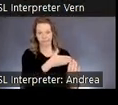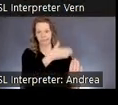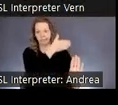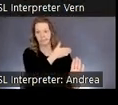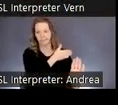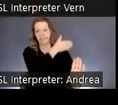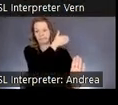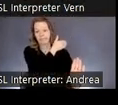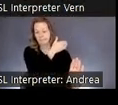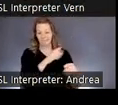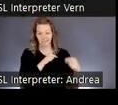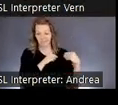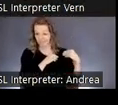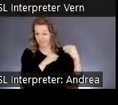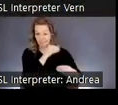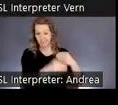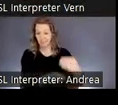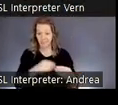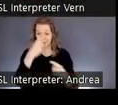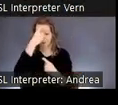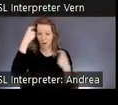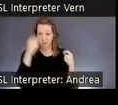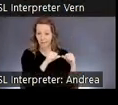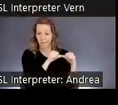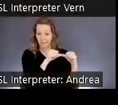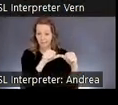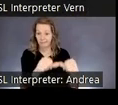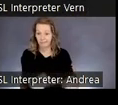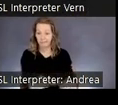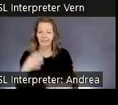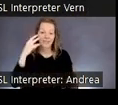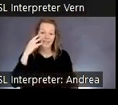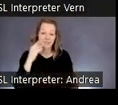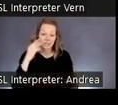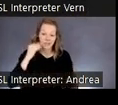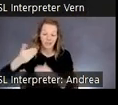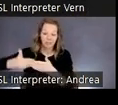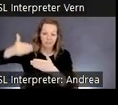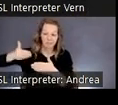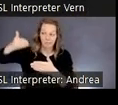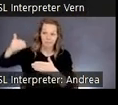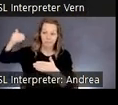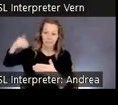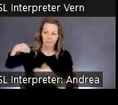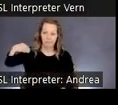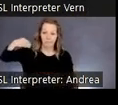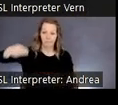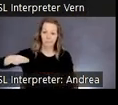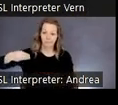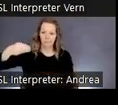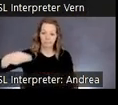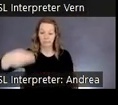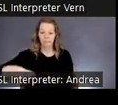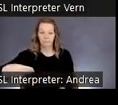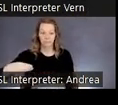an intergenerational trauma. So that any pain that's experienced in the generations before us that's not